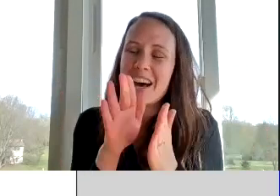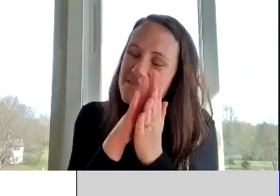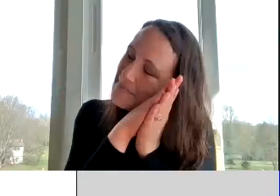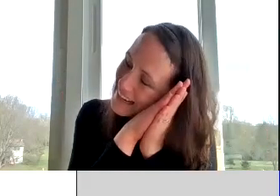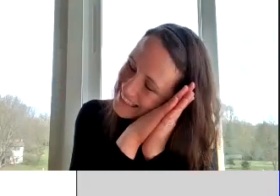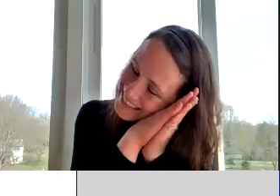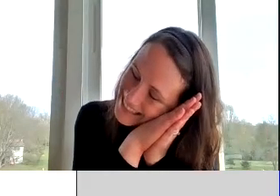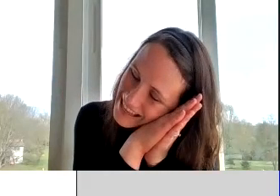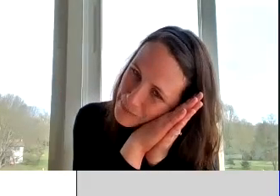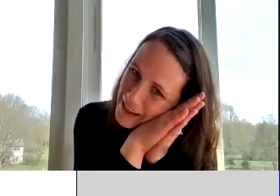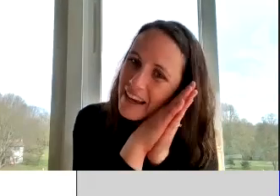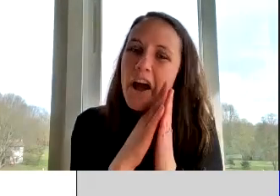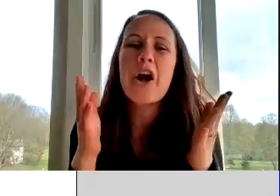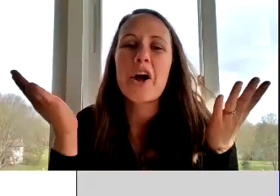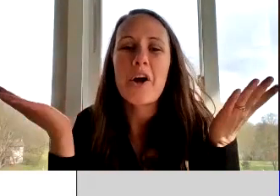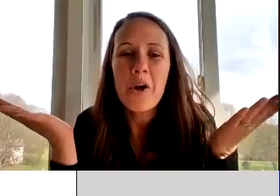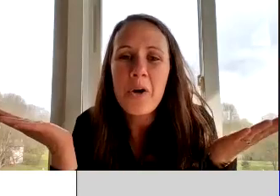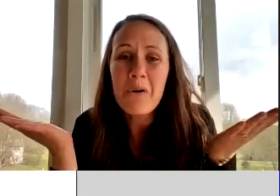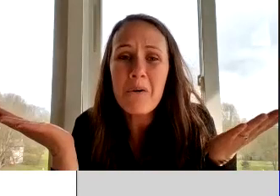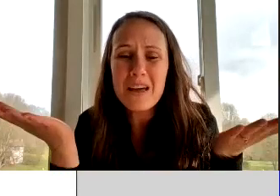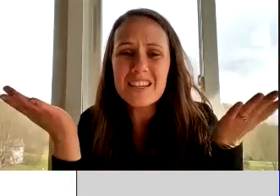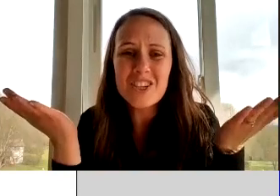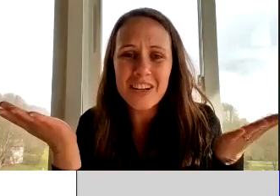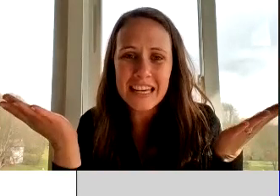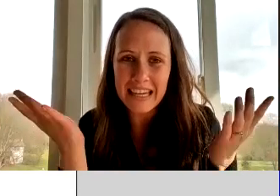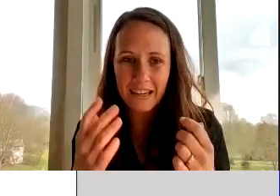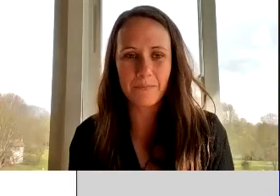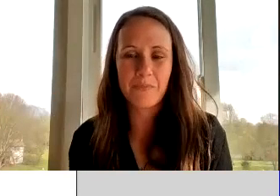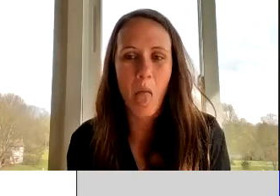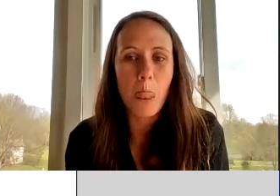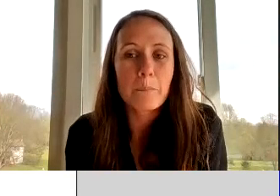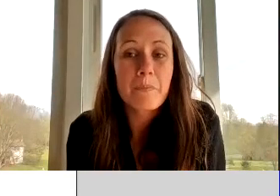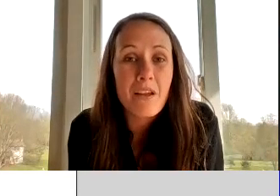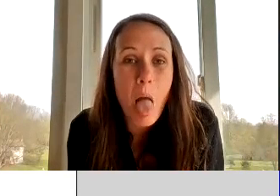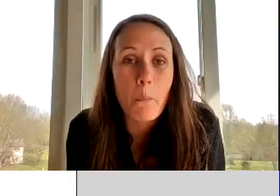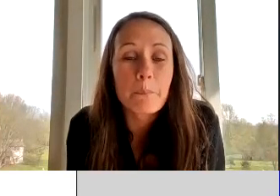and somebody sleeping. Who is drinking?